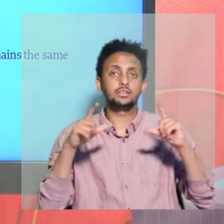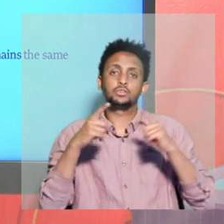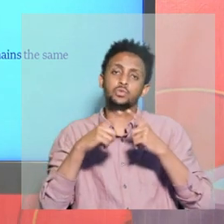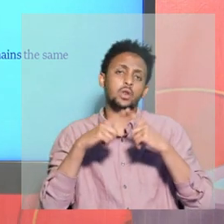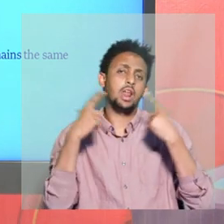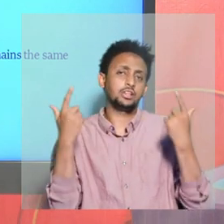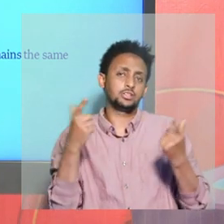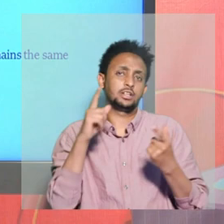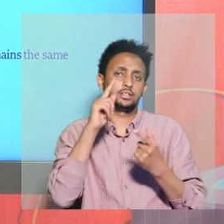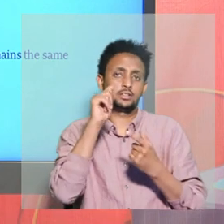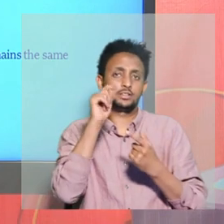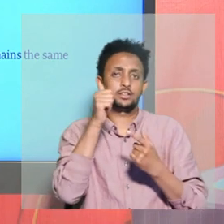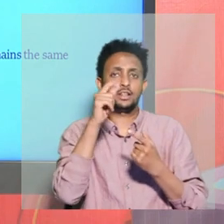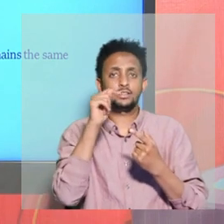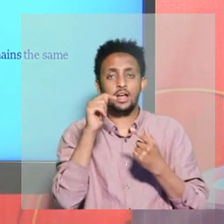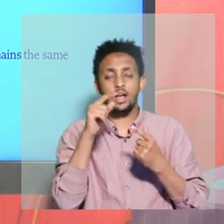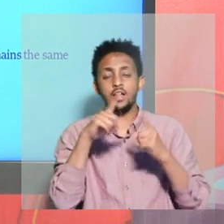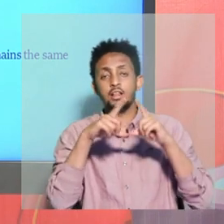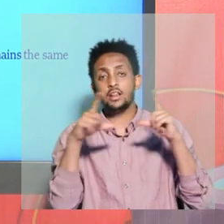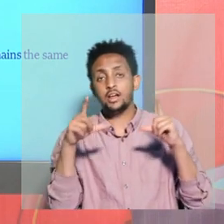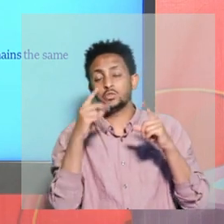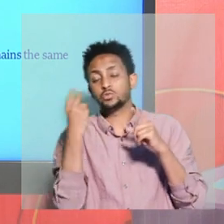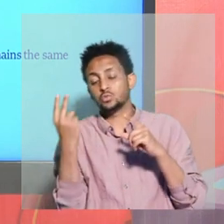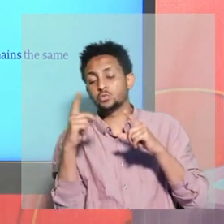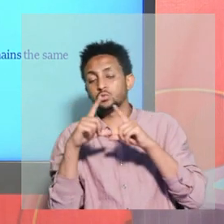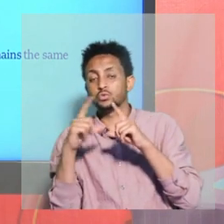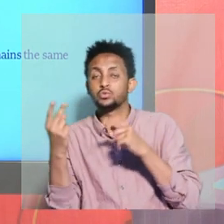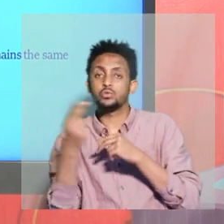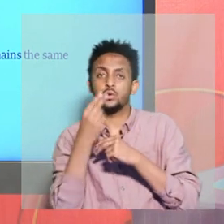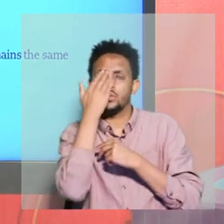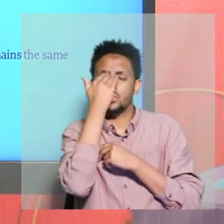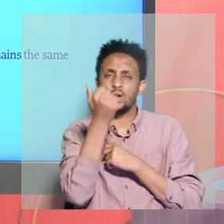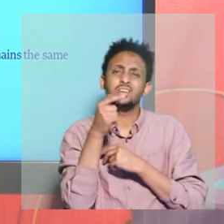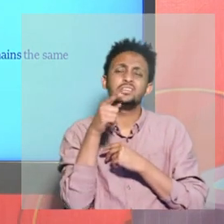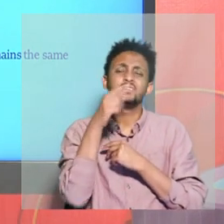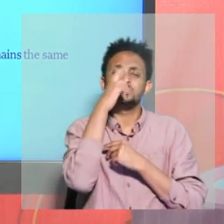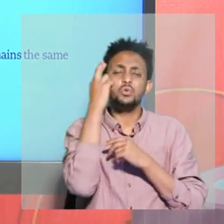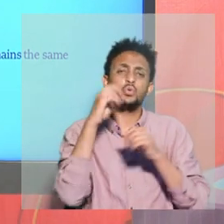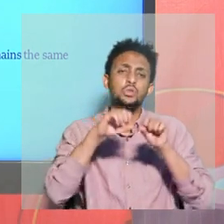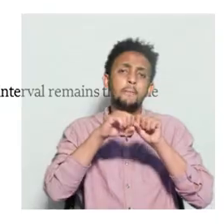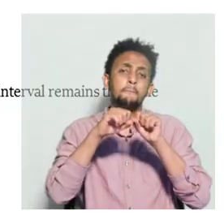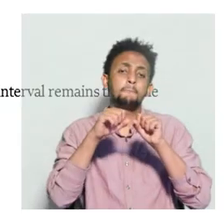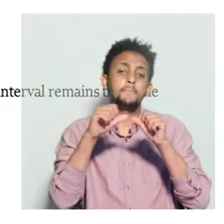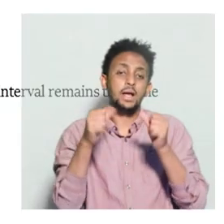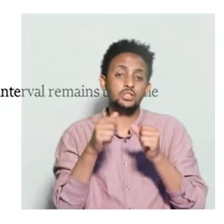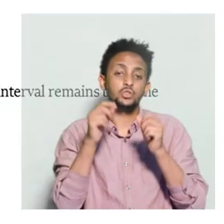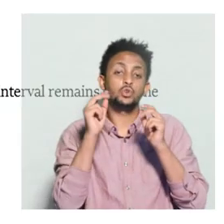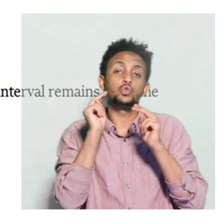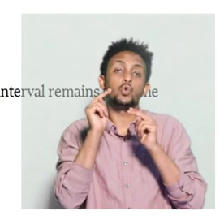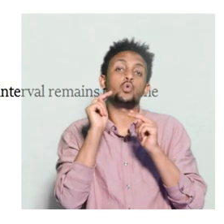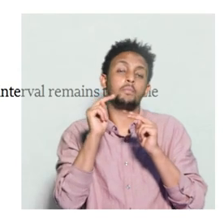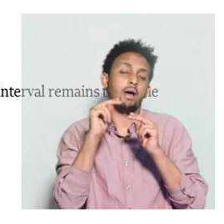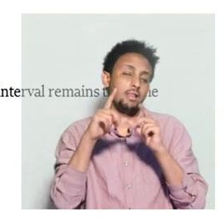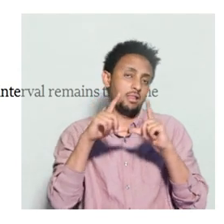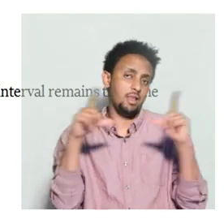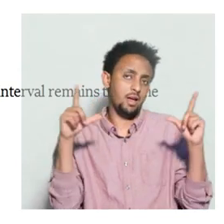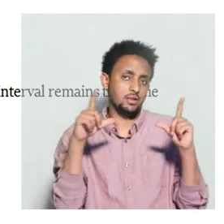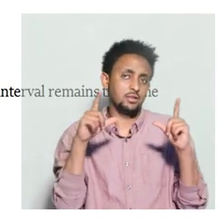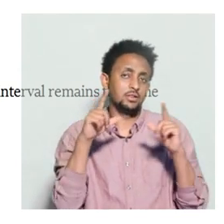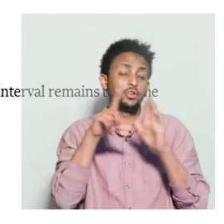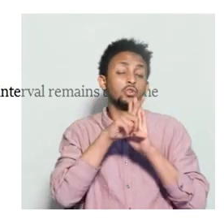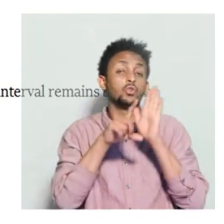larger. Theta 1 is greater than theta 2. Why? Because it bends towards the normal line. So the